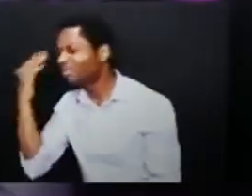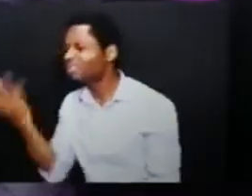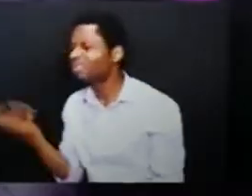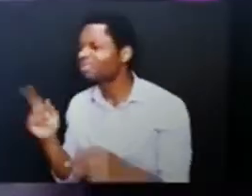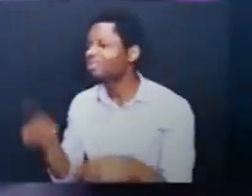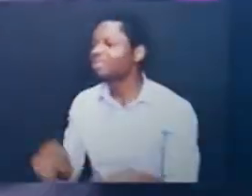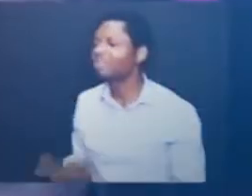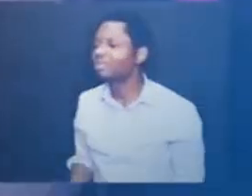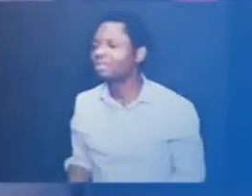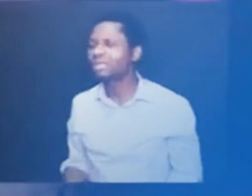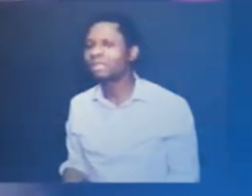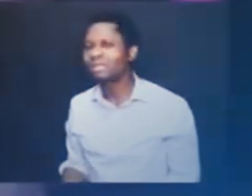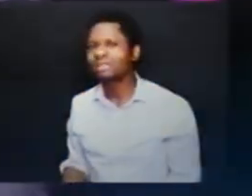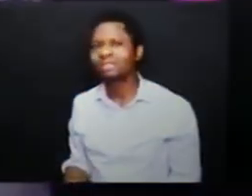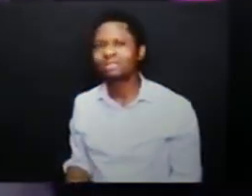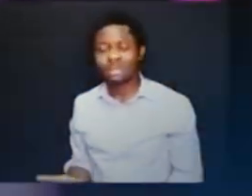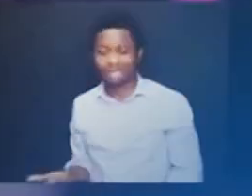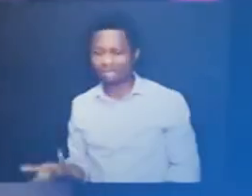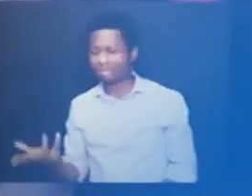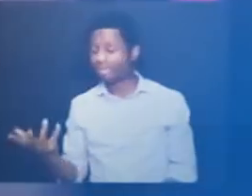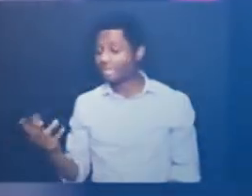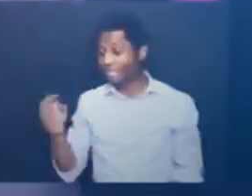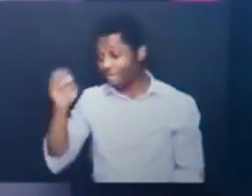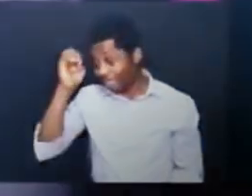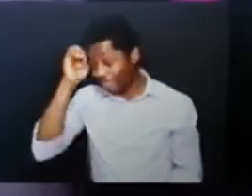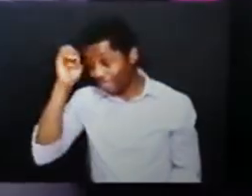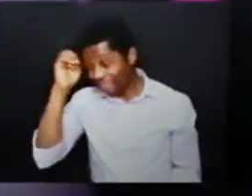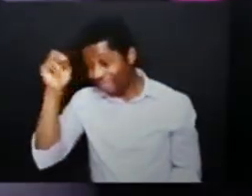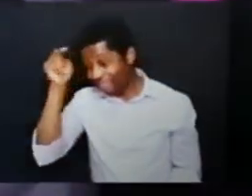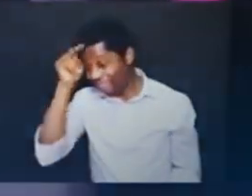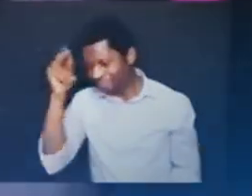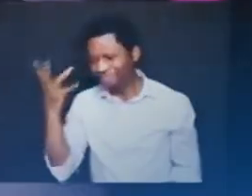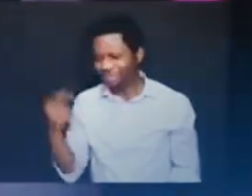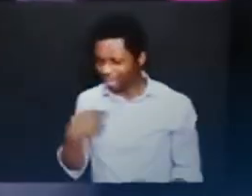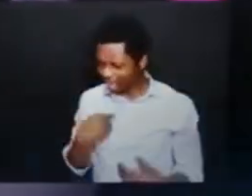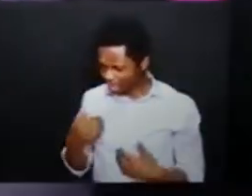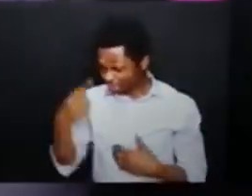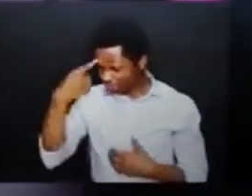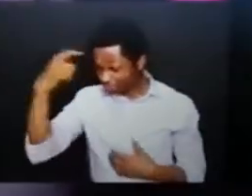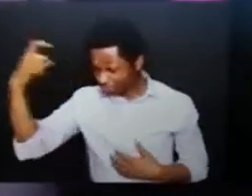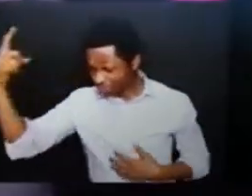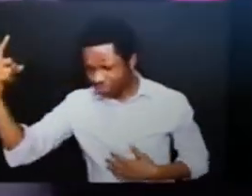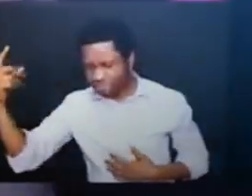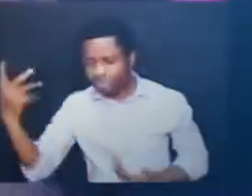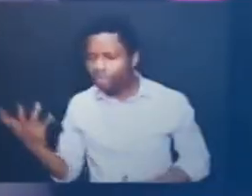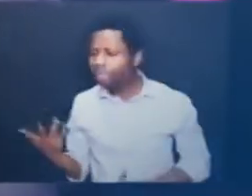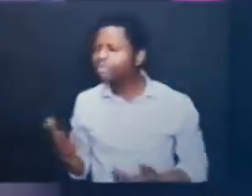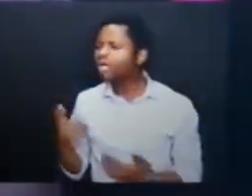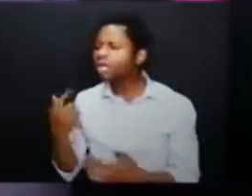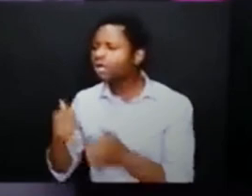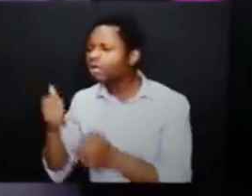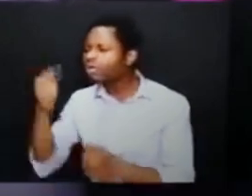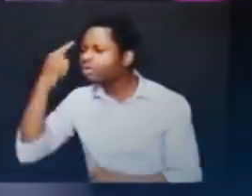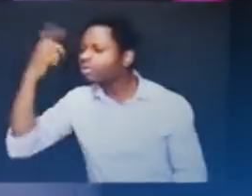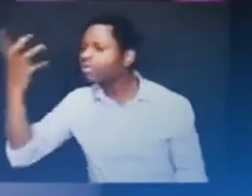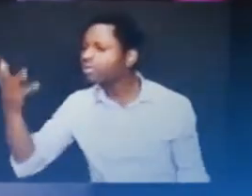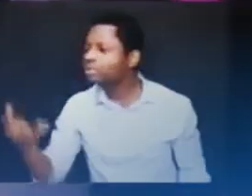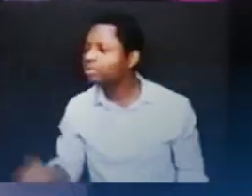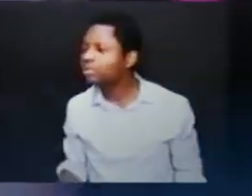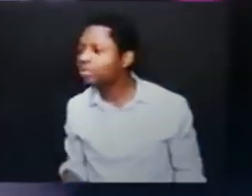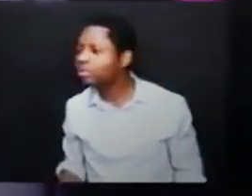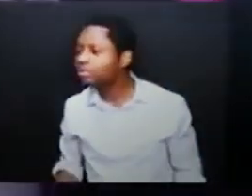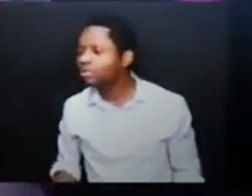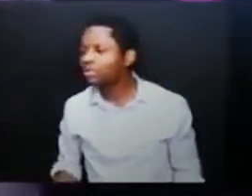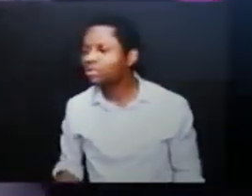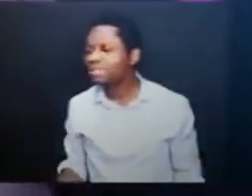Say, Eric, I had a dream. Eric, what kind of dream was that? Say, I saw